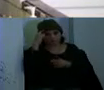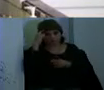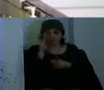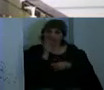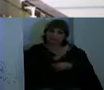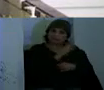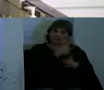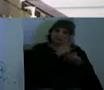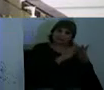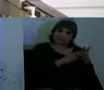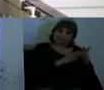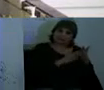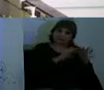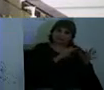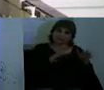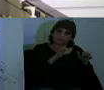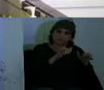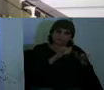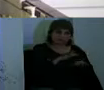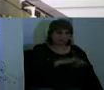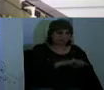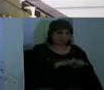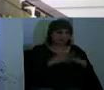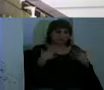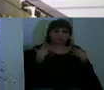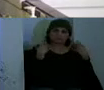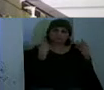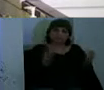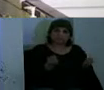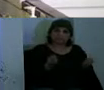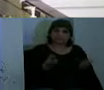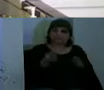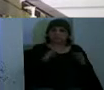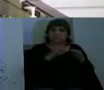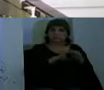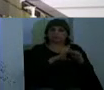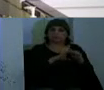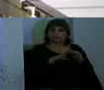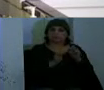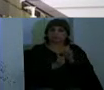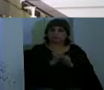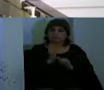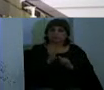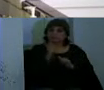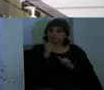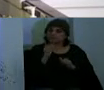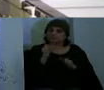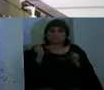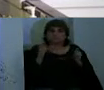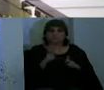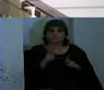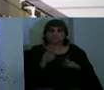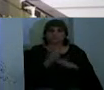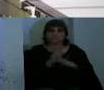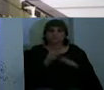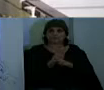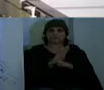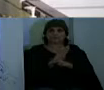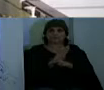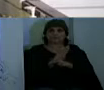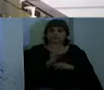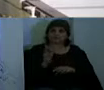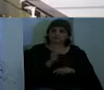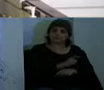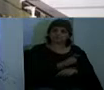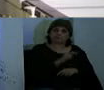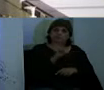paralyzed. Slowly she recovered, and she gained most, but not all, of the use of her left arm